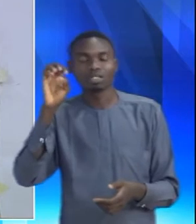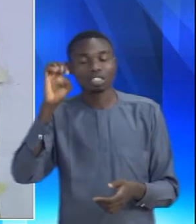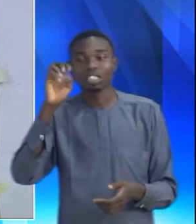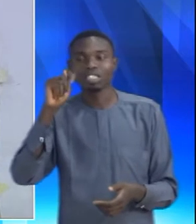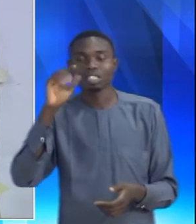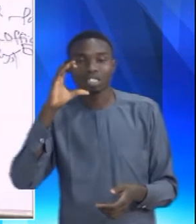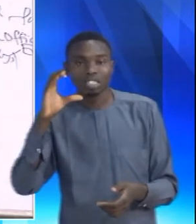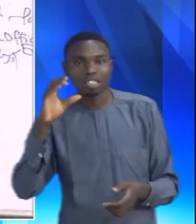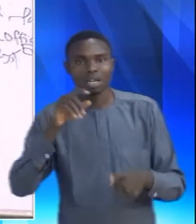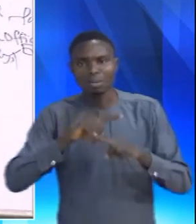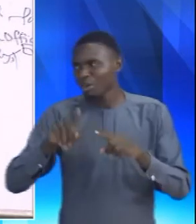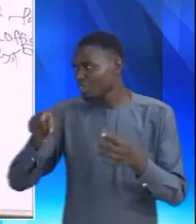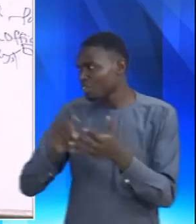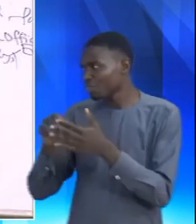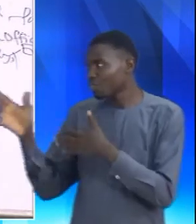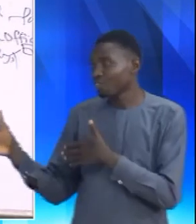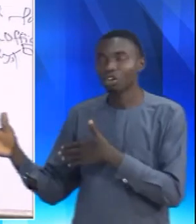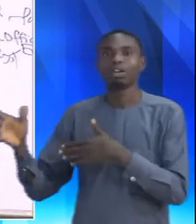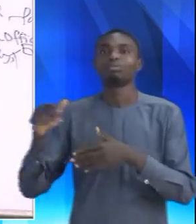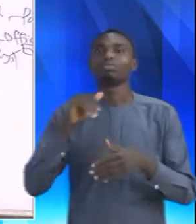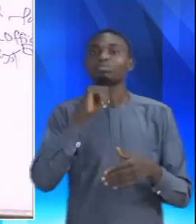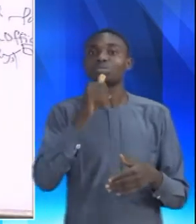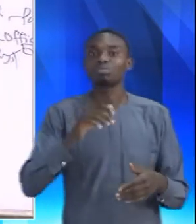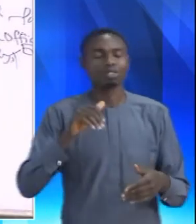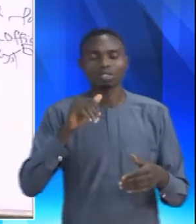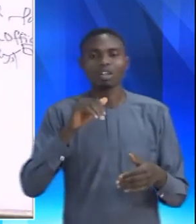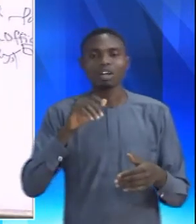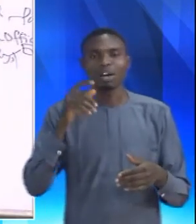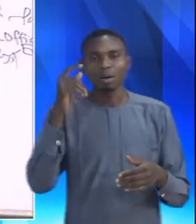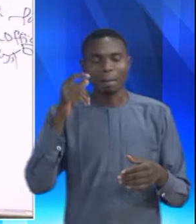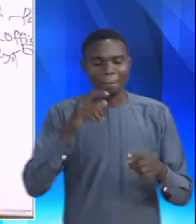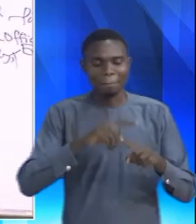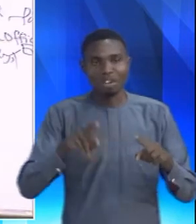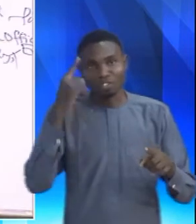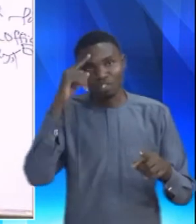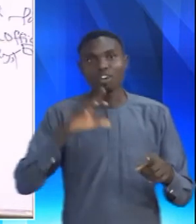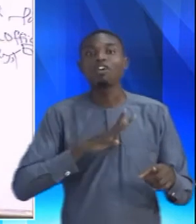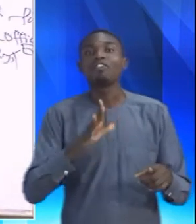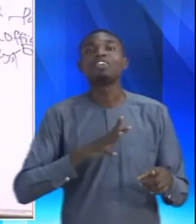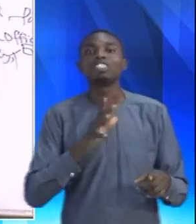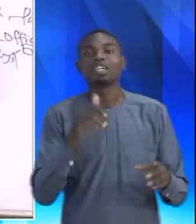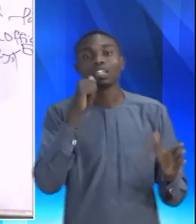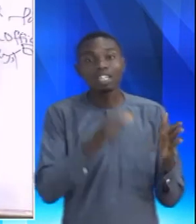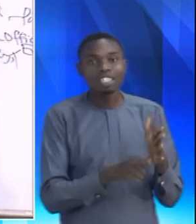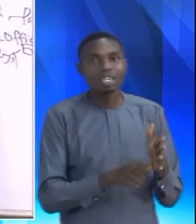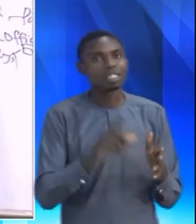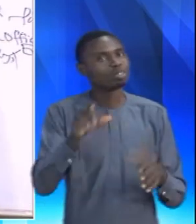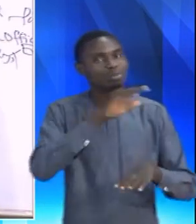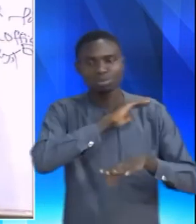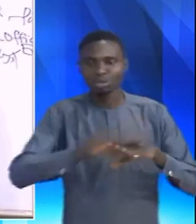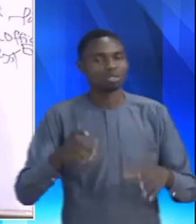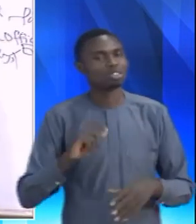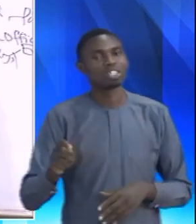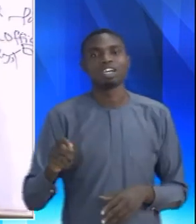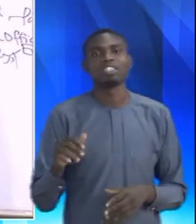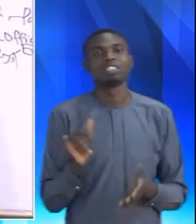situation, you let your parents know or your friend know about it. But under official letter writing, you